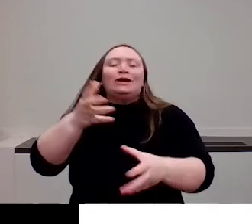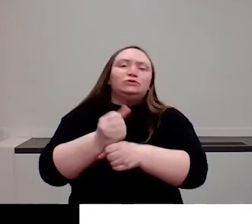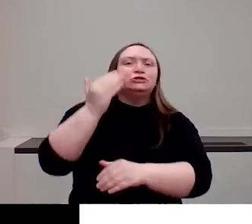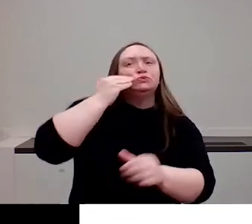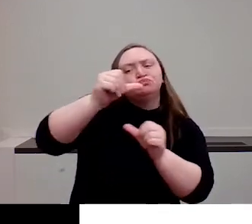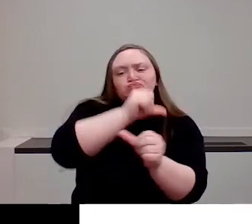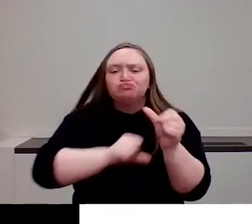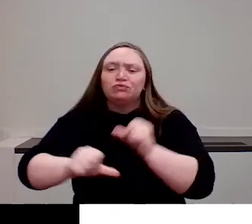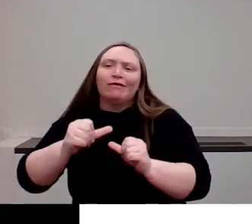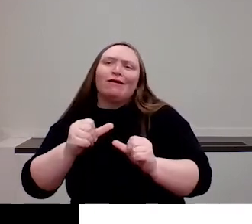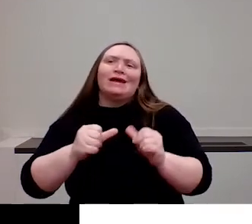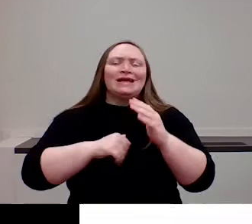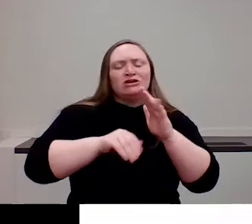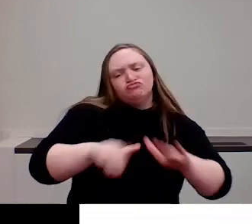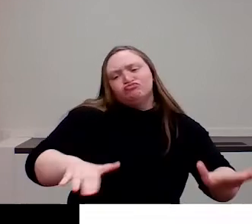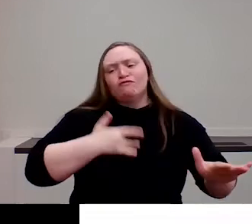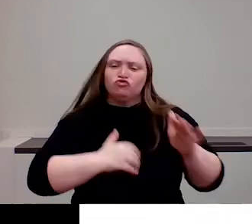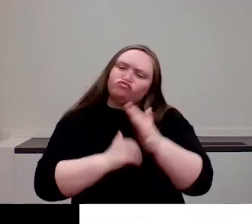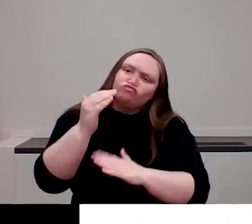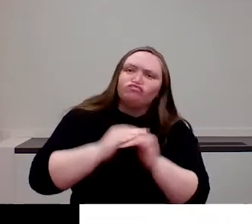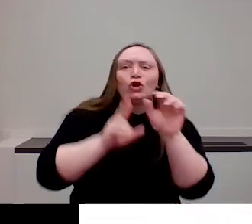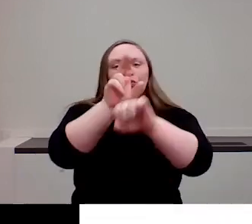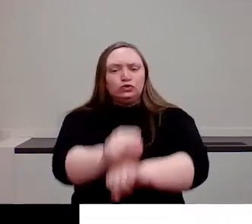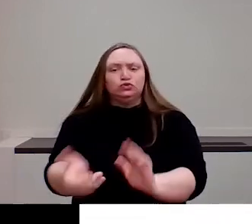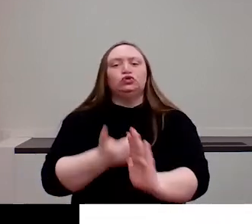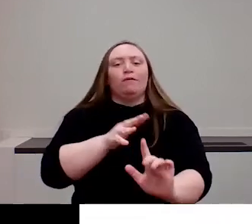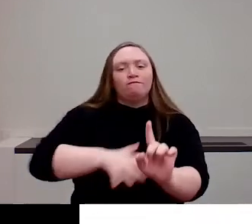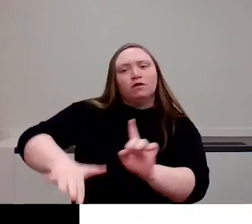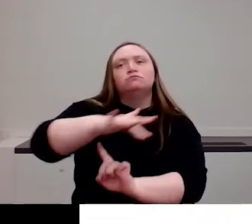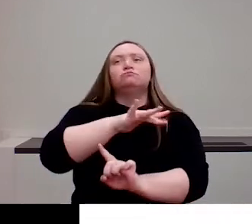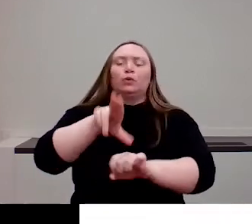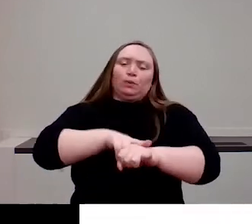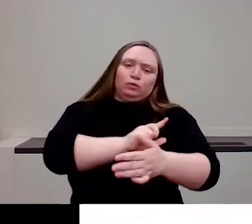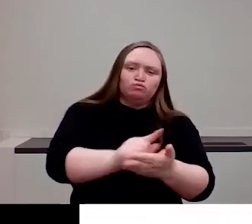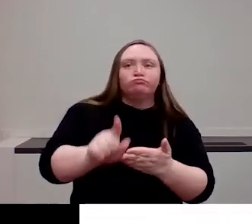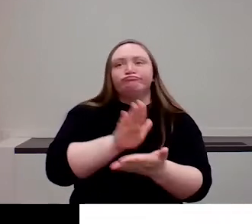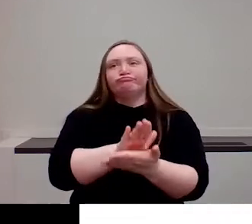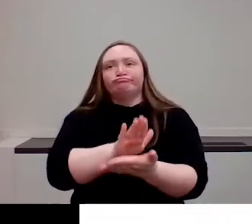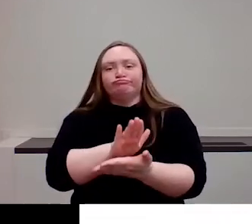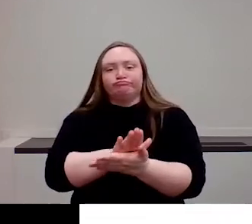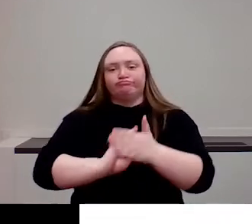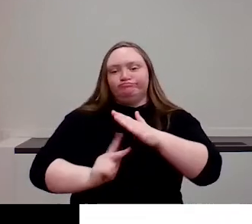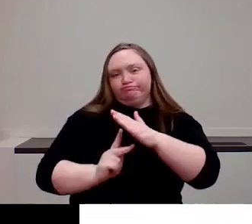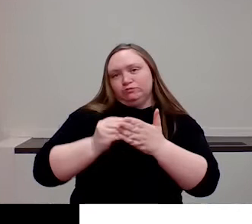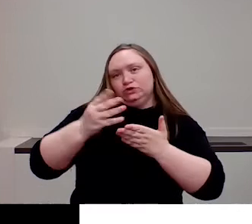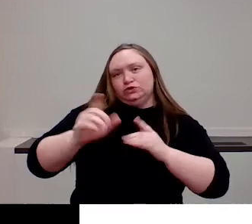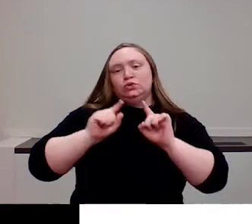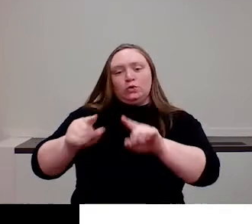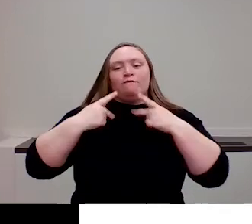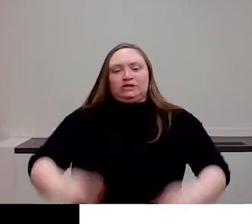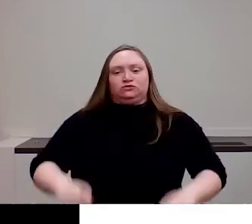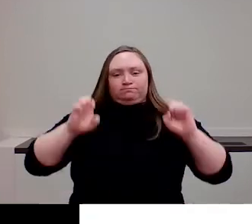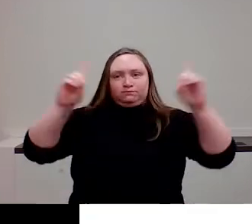kids comfortable with school and learning and used to their new environment. A typical week at school, kindergarten students do go to phys